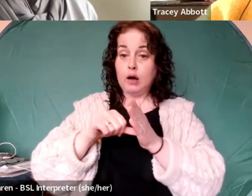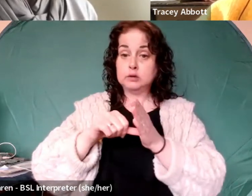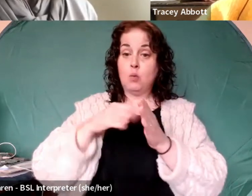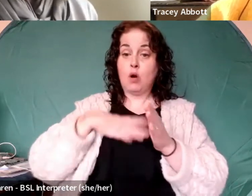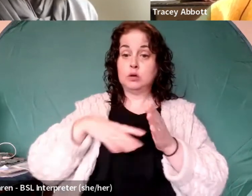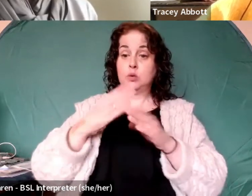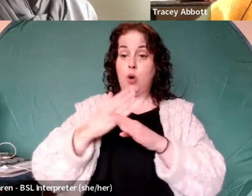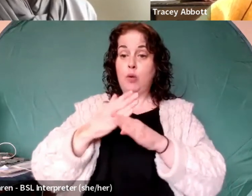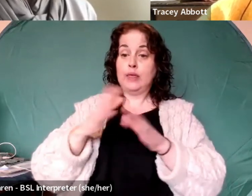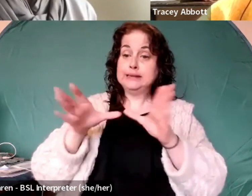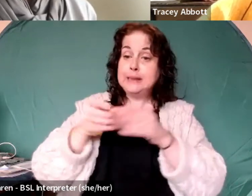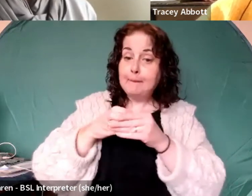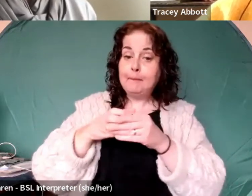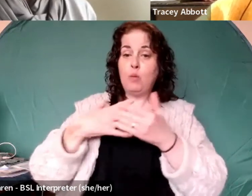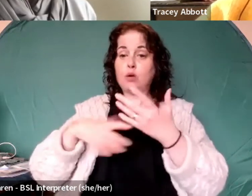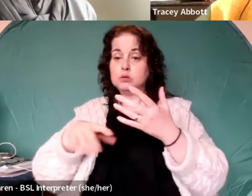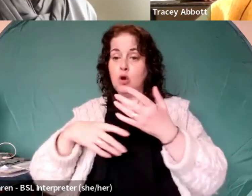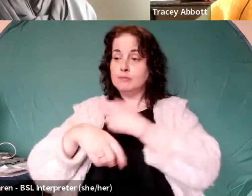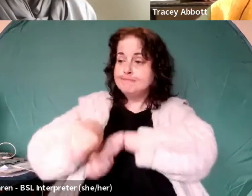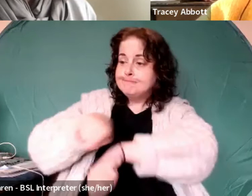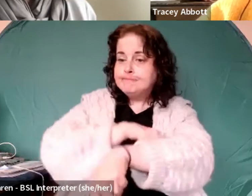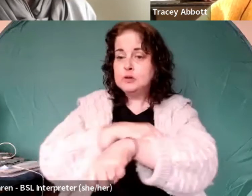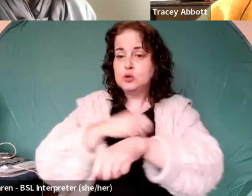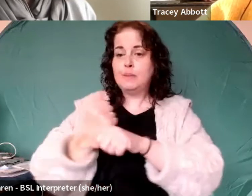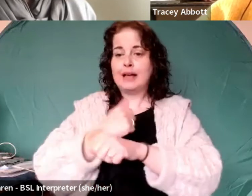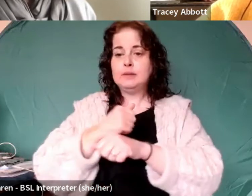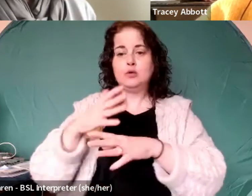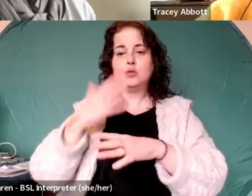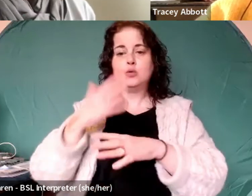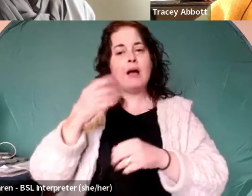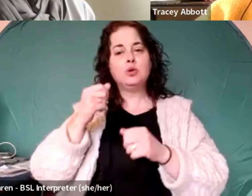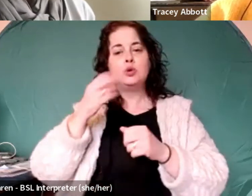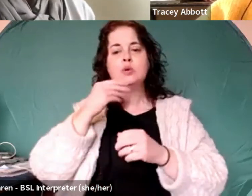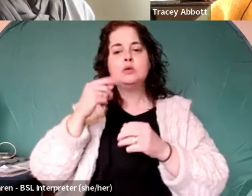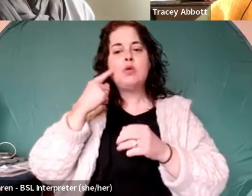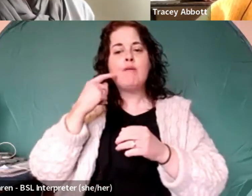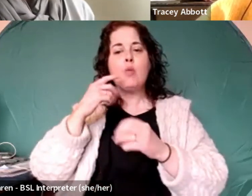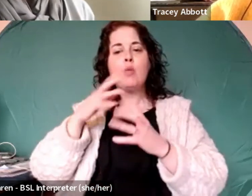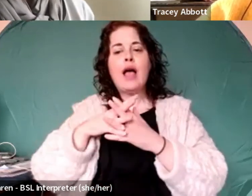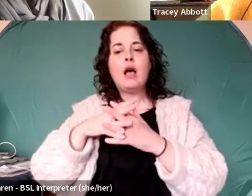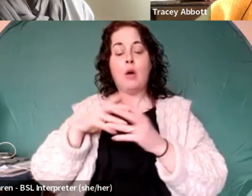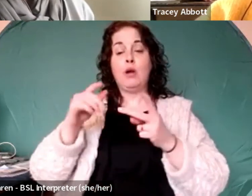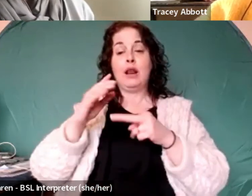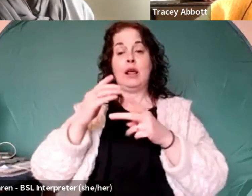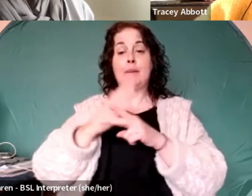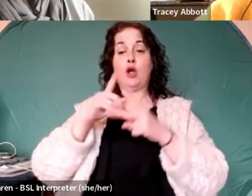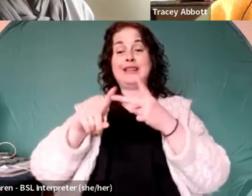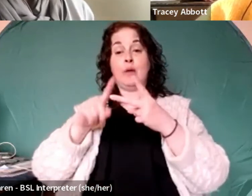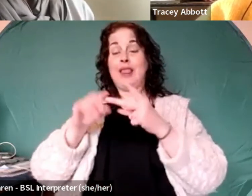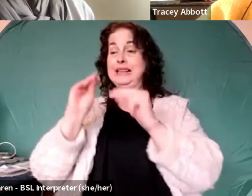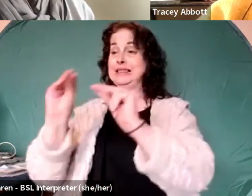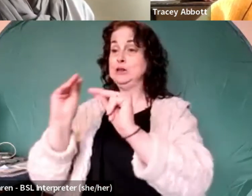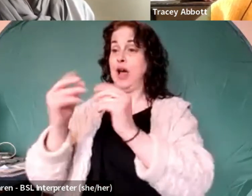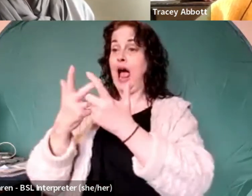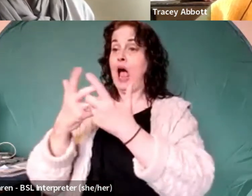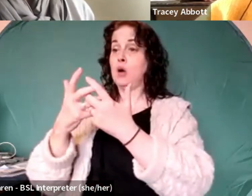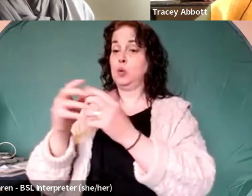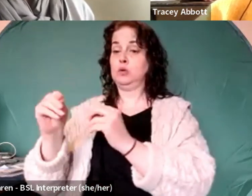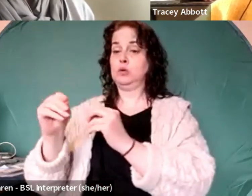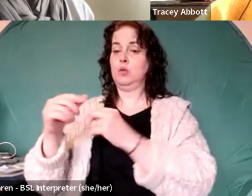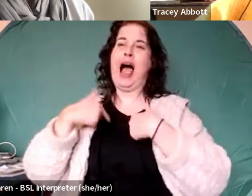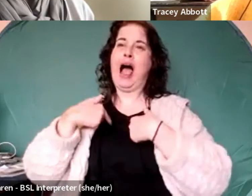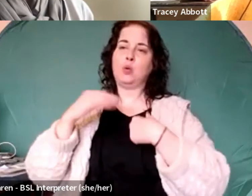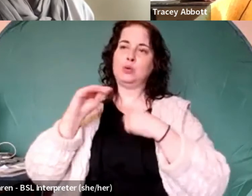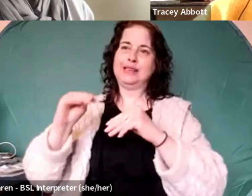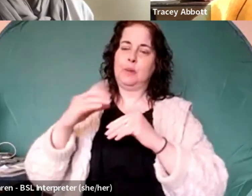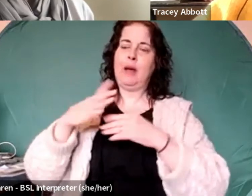rest of the team, wants the organization to do its best, but doesn't know how to use this software, I'm going to employ the second one and teach them how to use the software. Well, I'm not going to teach them